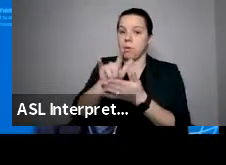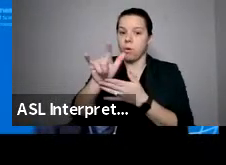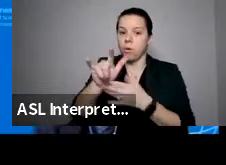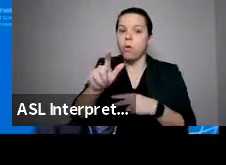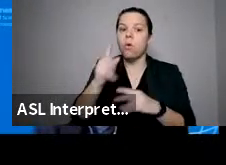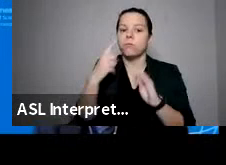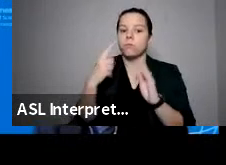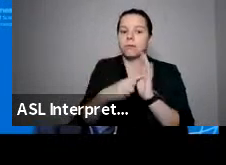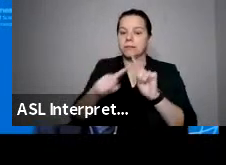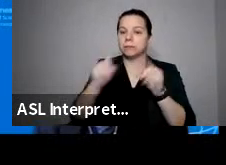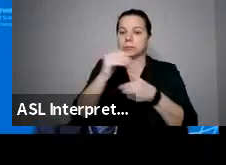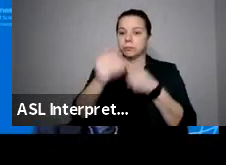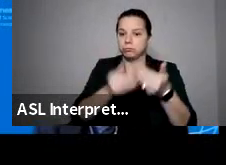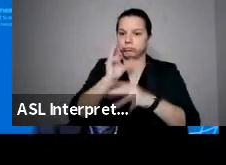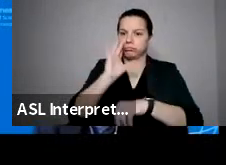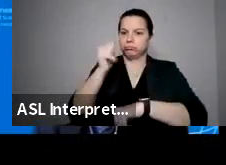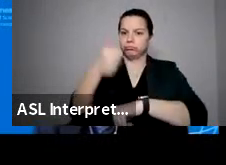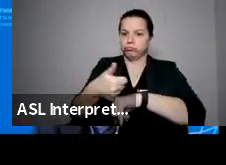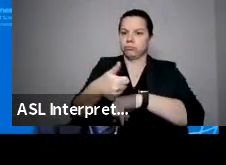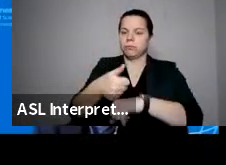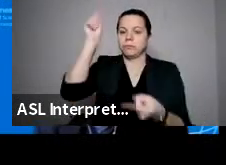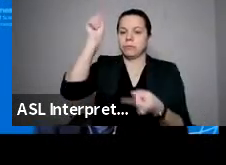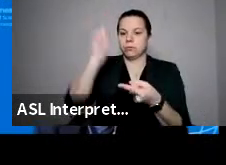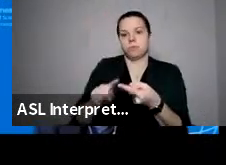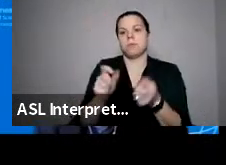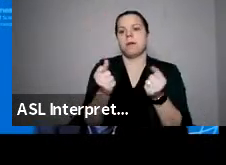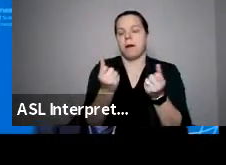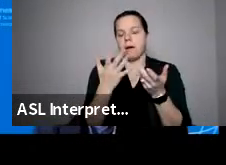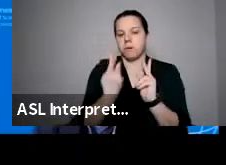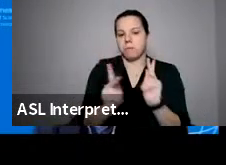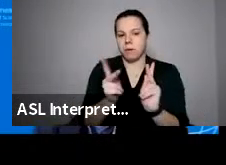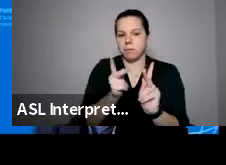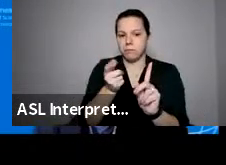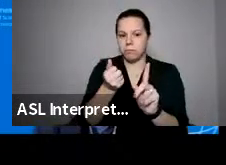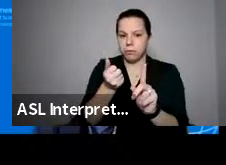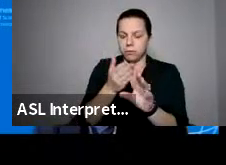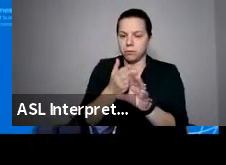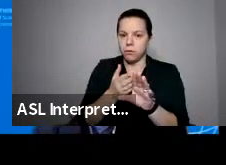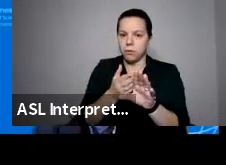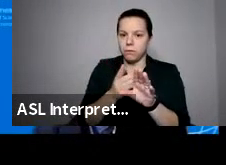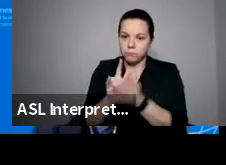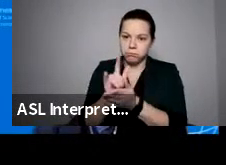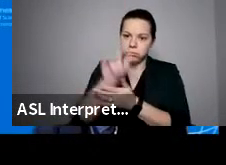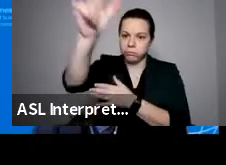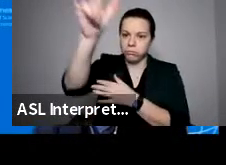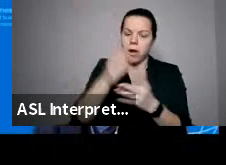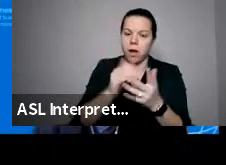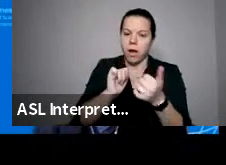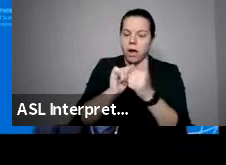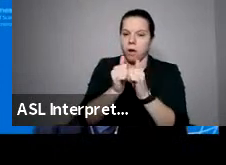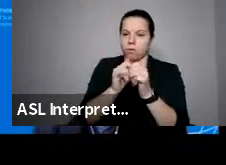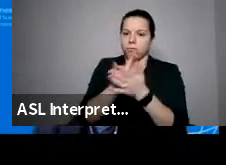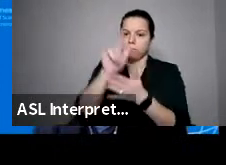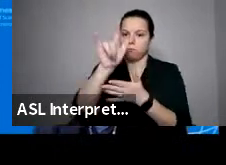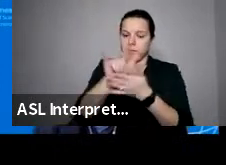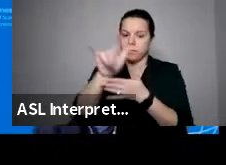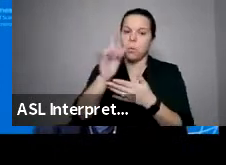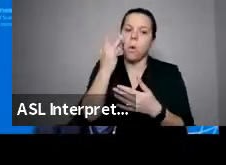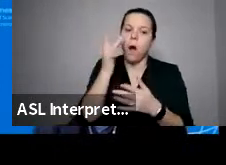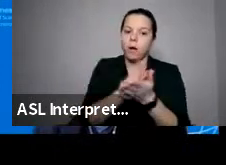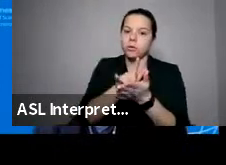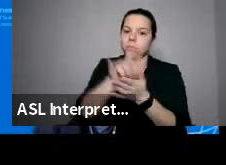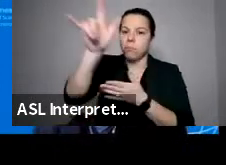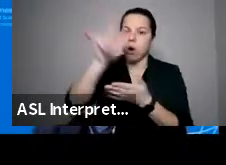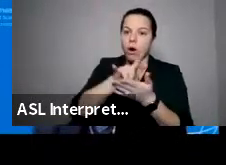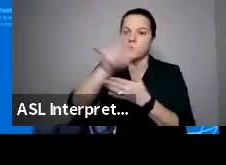procedures have been implemented and have decreased the number of people that are overflown by aircraft because the departure flights can more